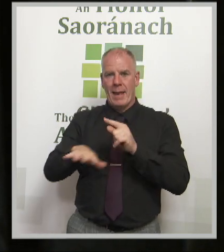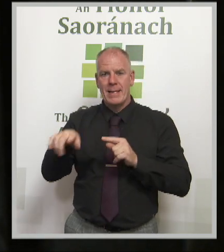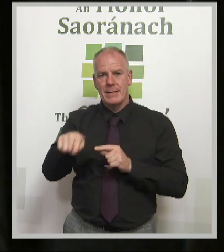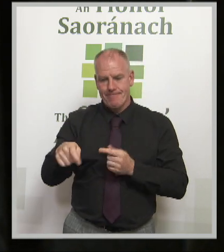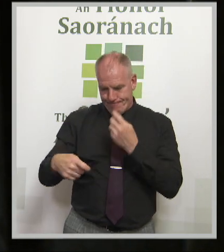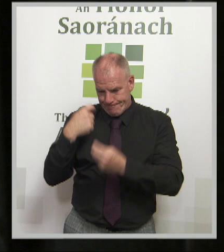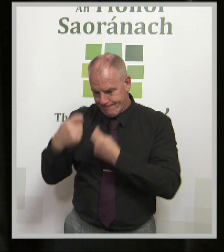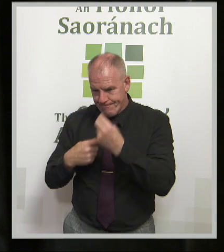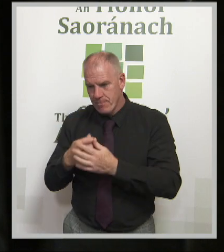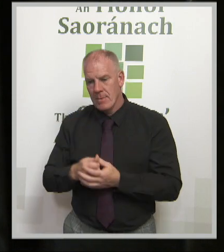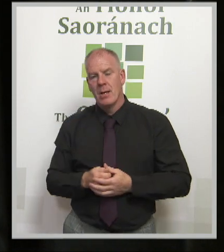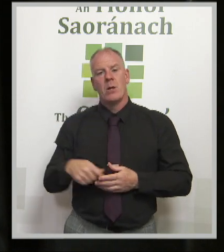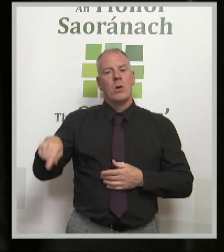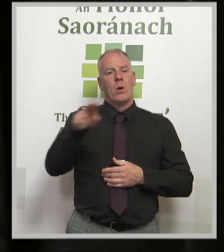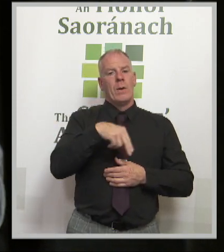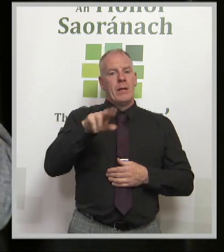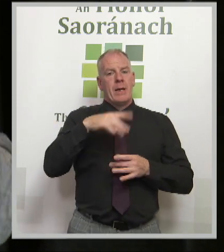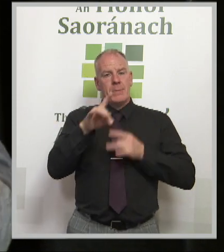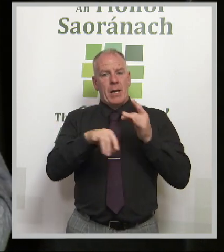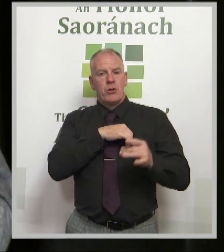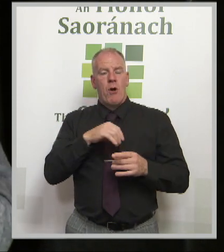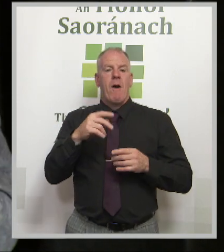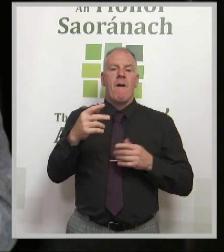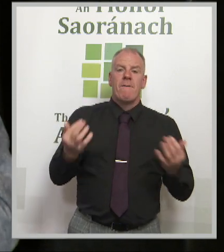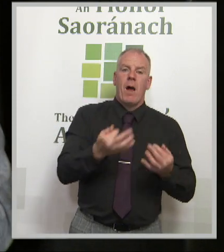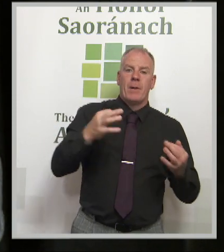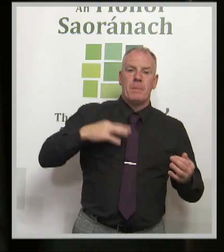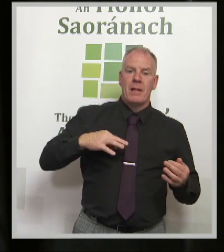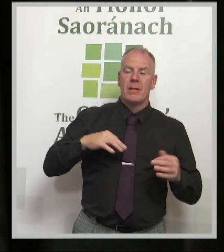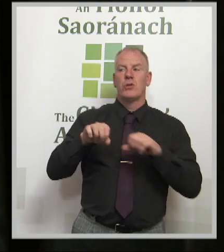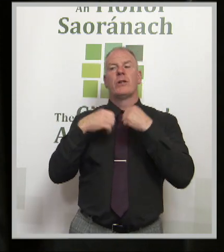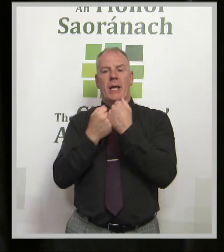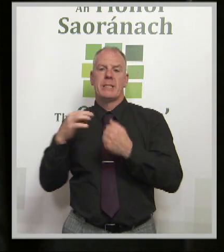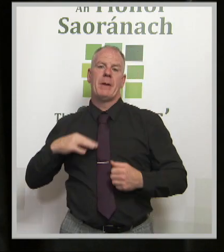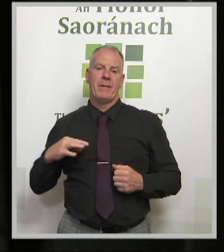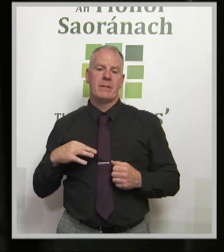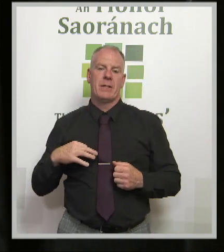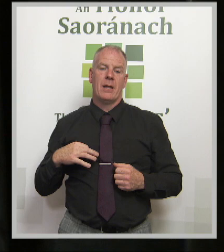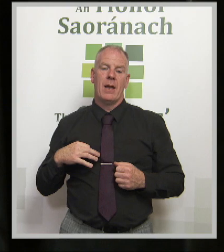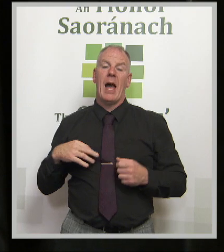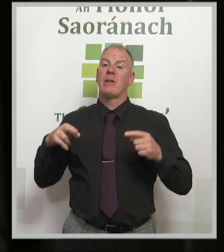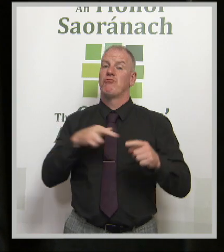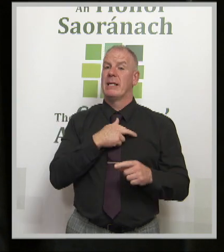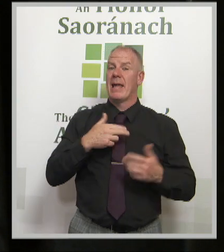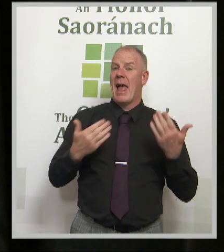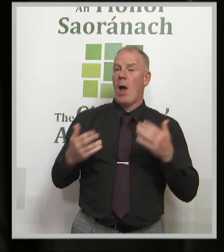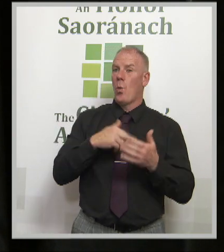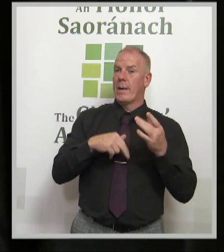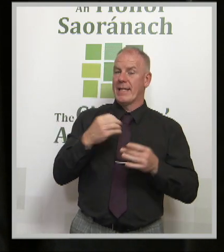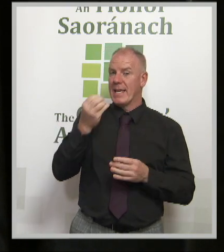and how we can make sure that farmers benefit and society benefits. And ultimately, how we consume and